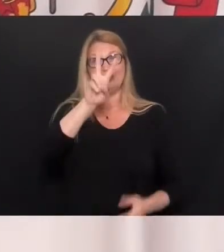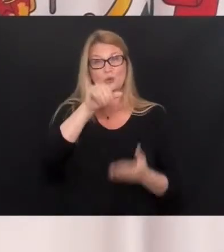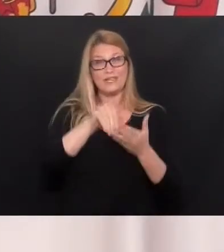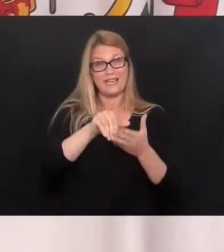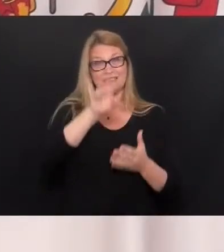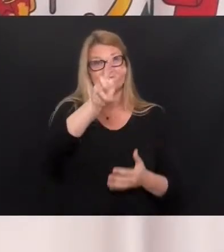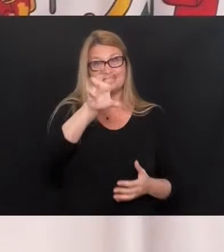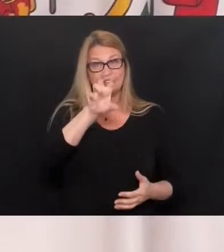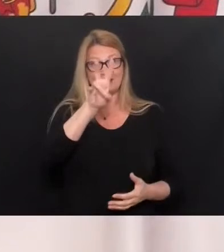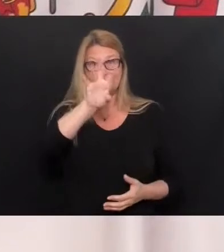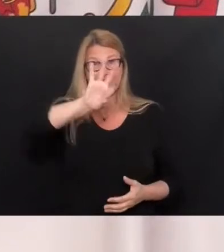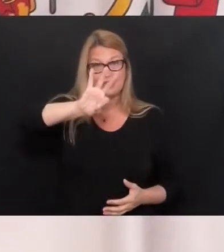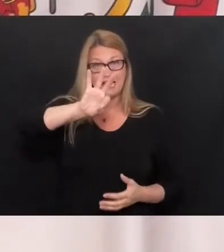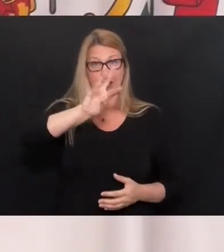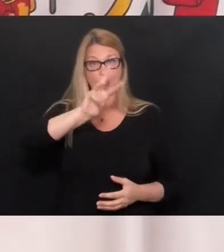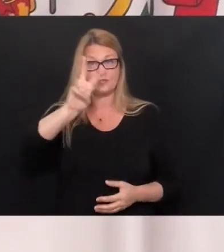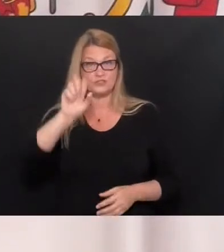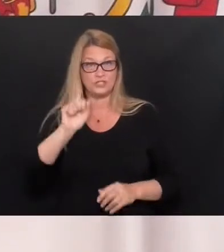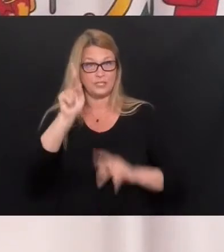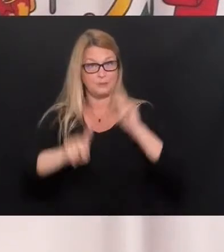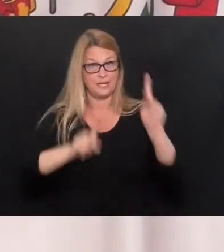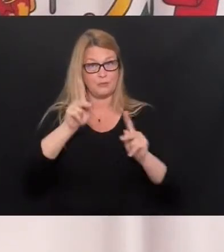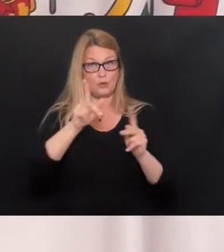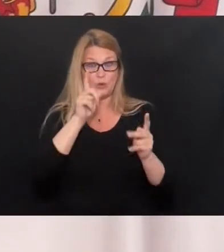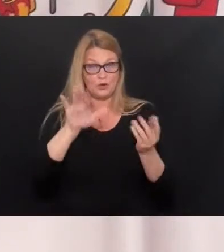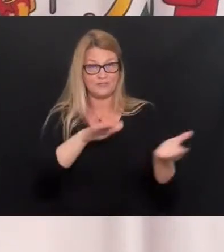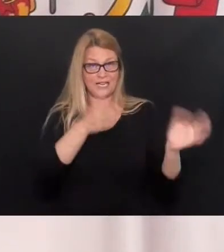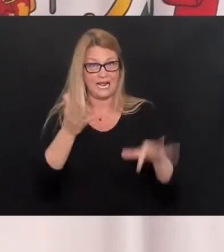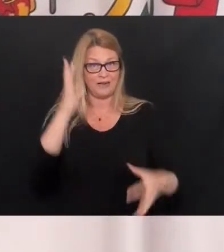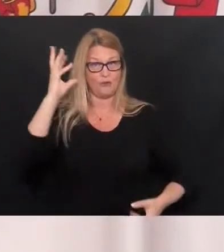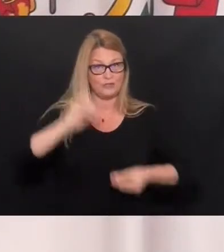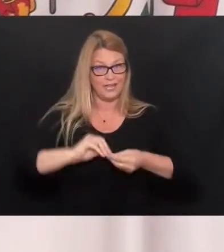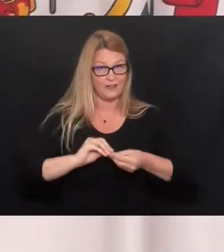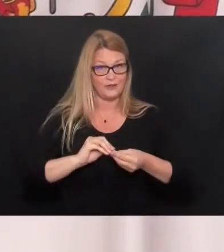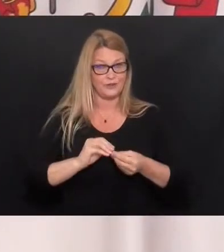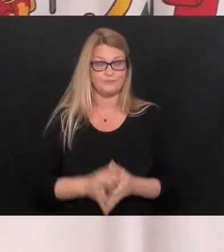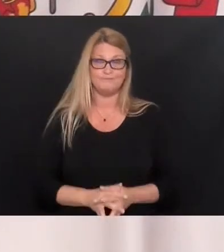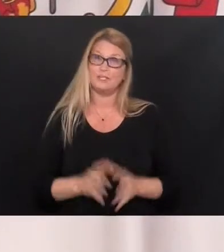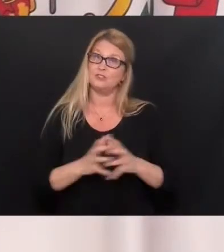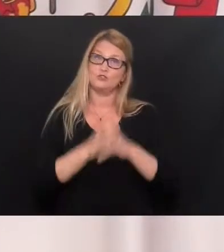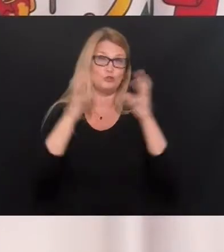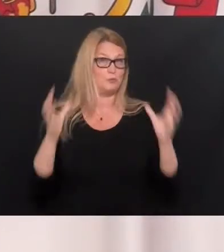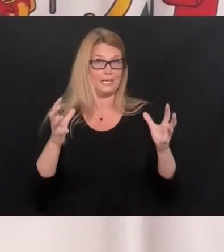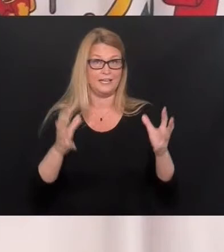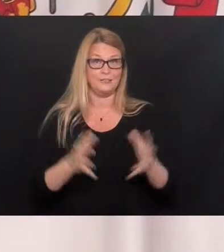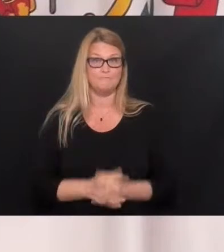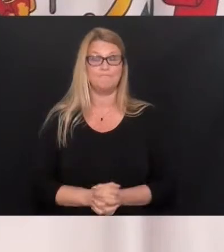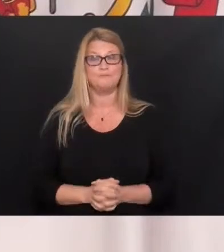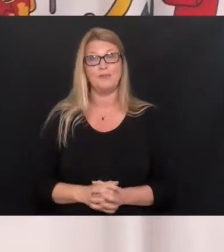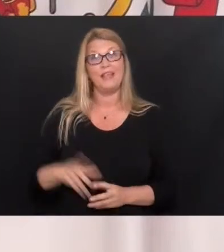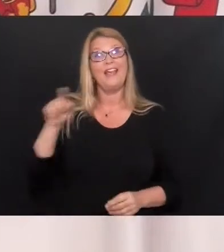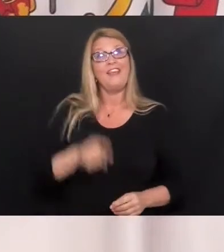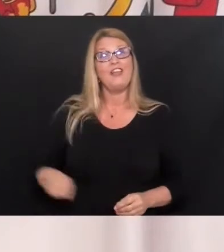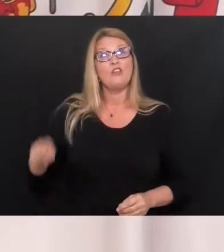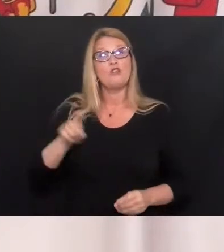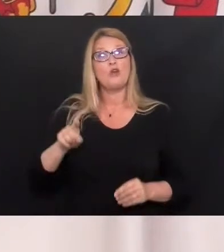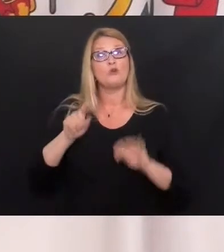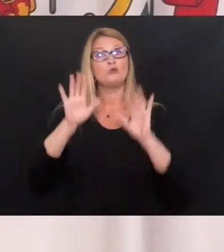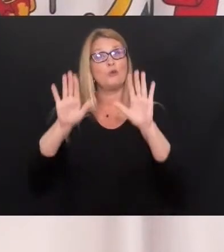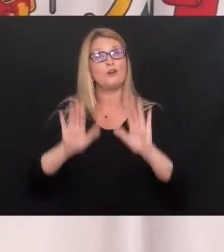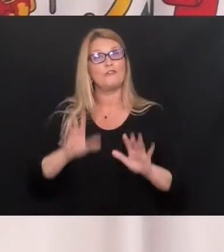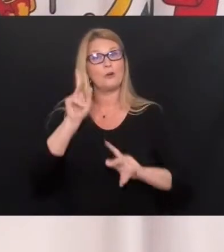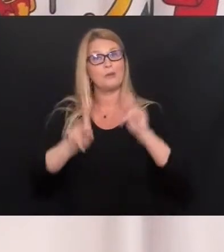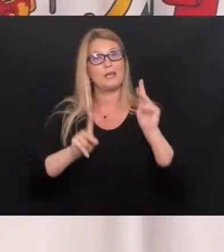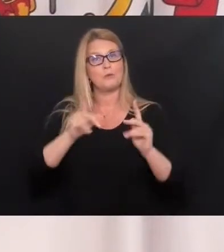2,679 West Virginians. Way, way, way, way too many. But for these great people today, I'm going